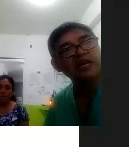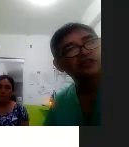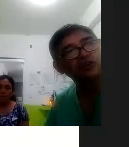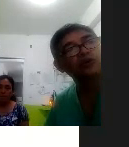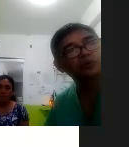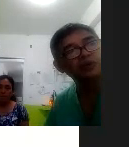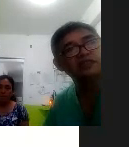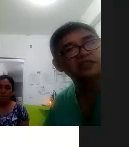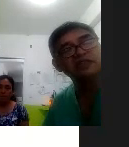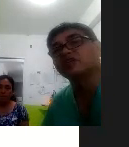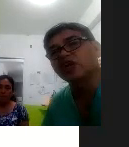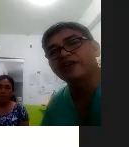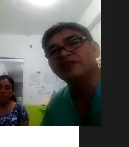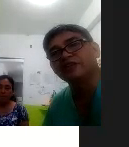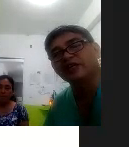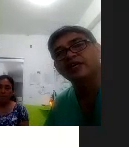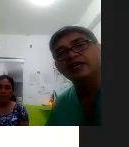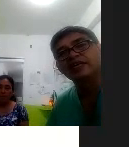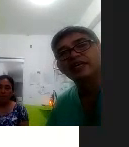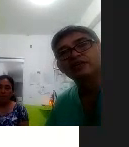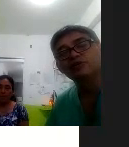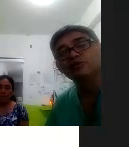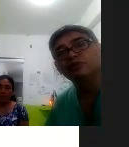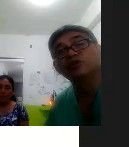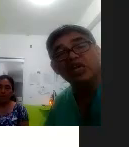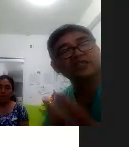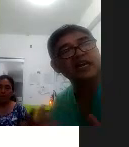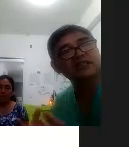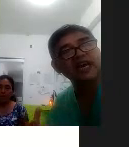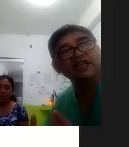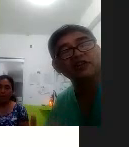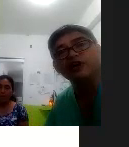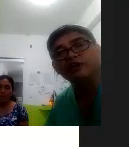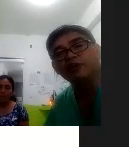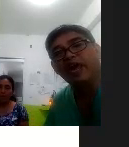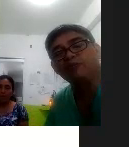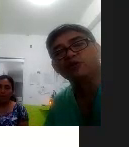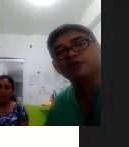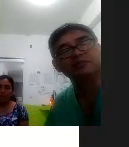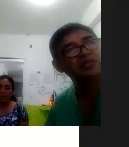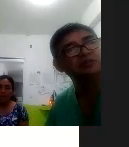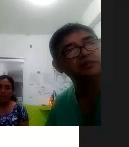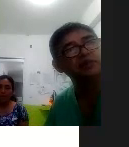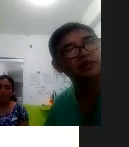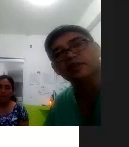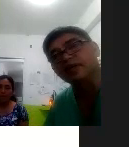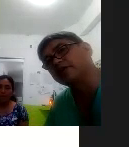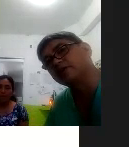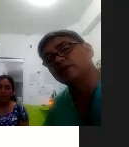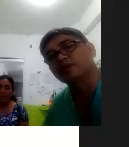midwives. So it's a challenge to change that kind of behavior in